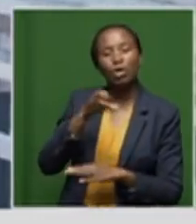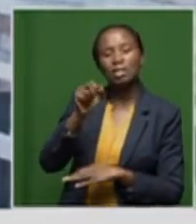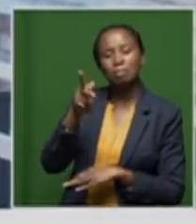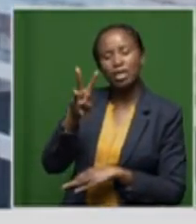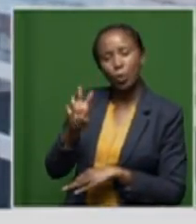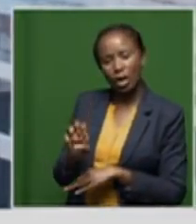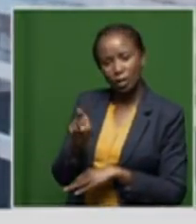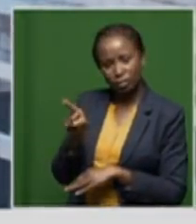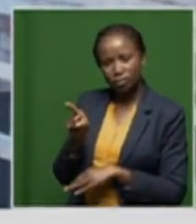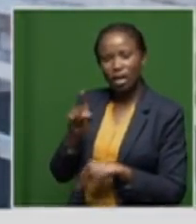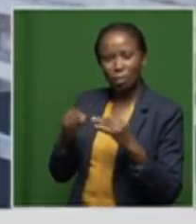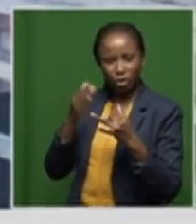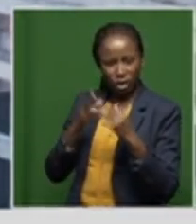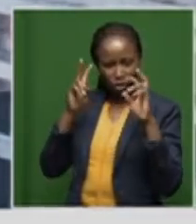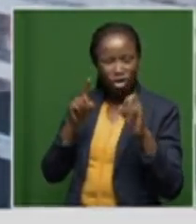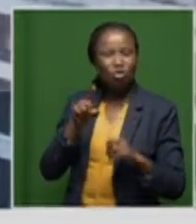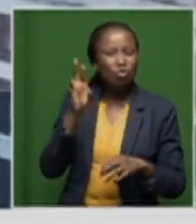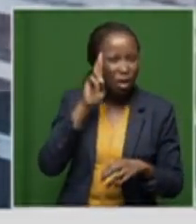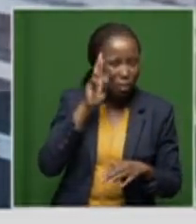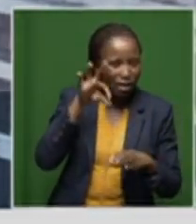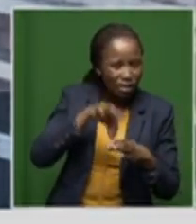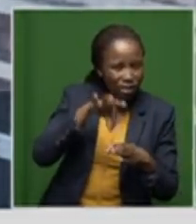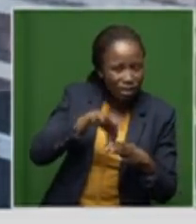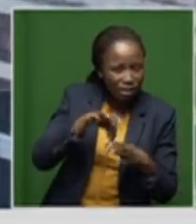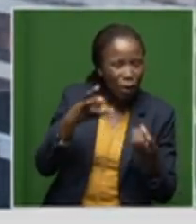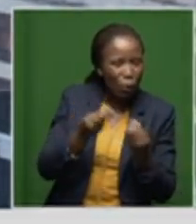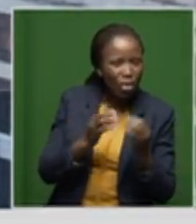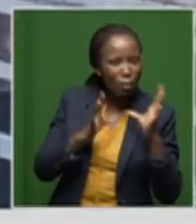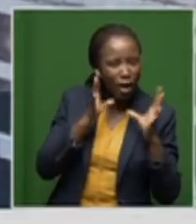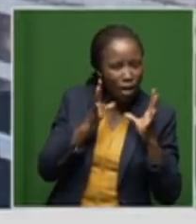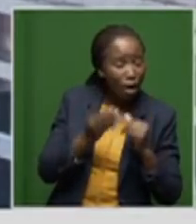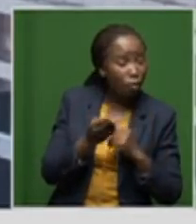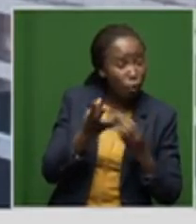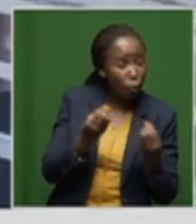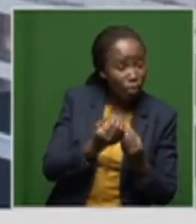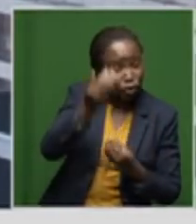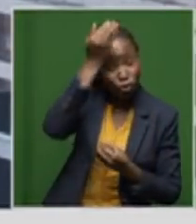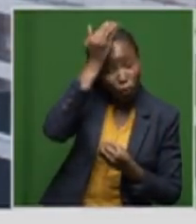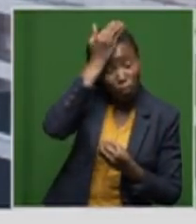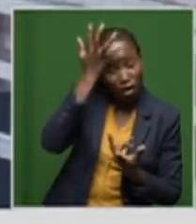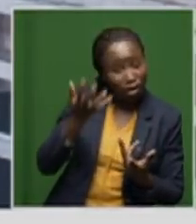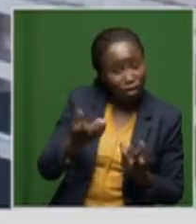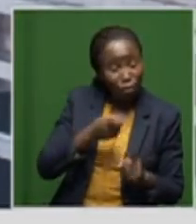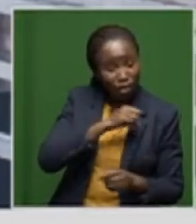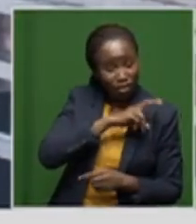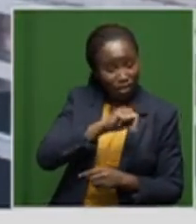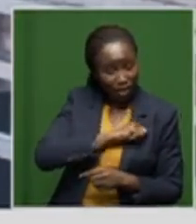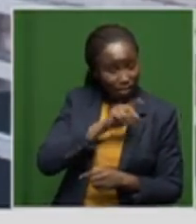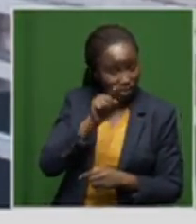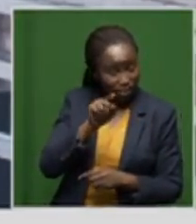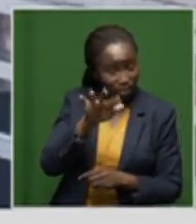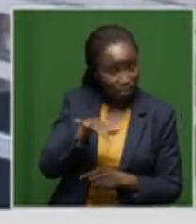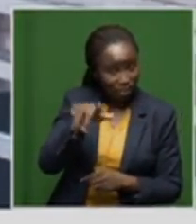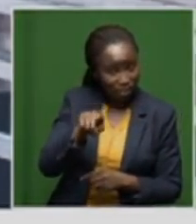the essence of this case. You'd remember that tea that EFF leader Julius Malema had with former President Jacob Zuma in